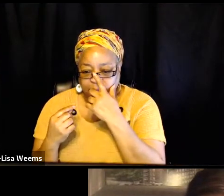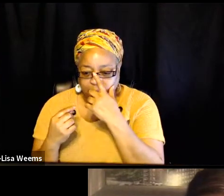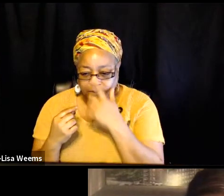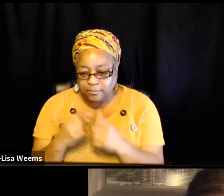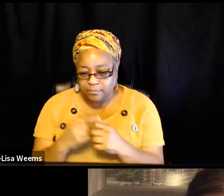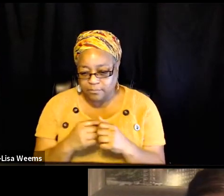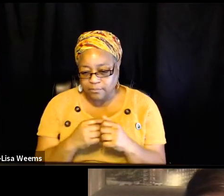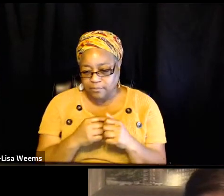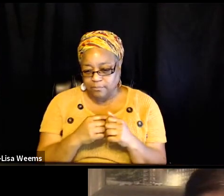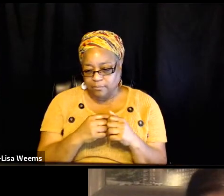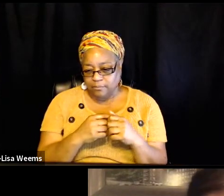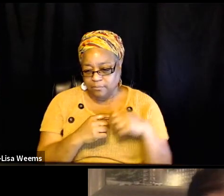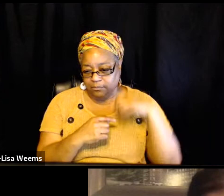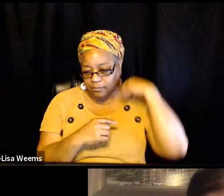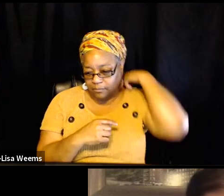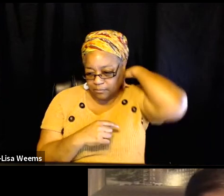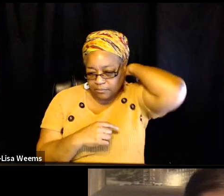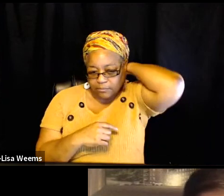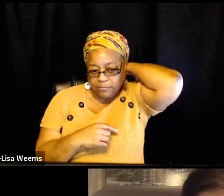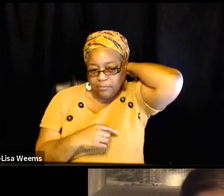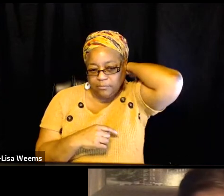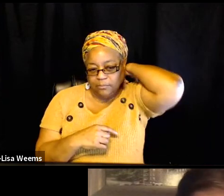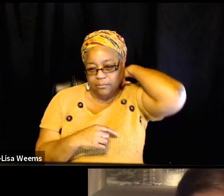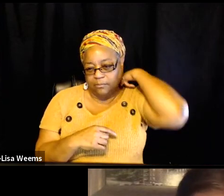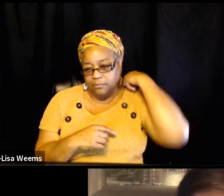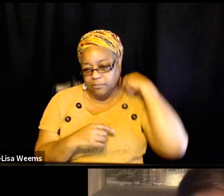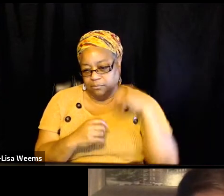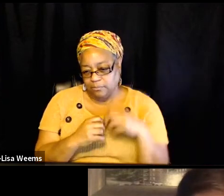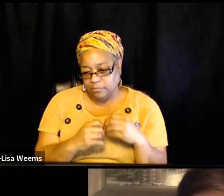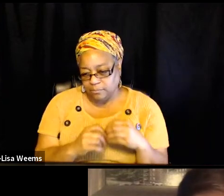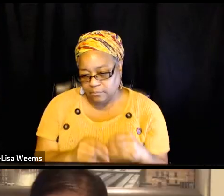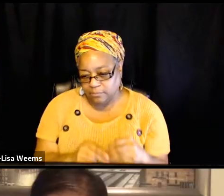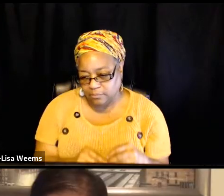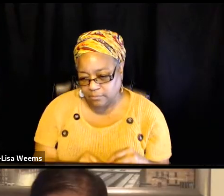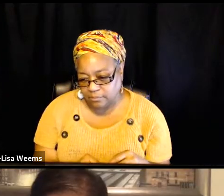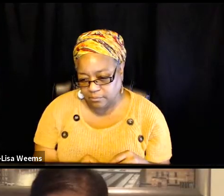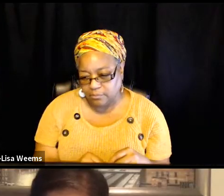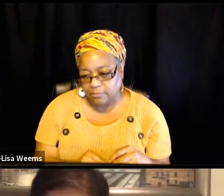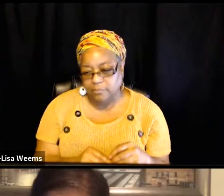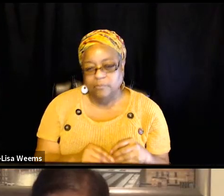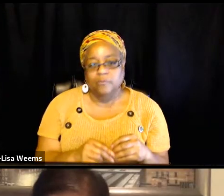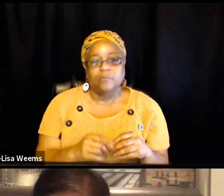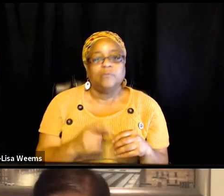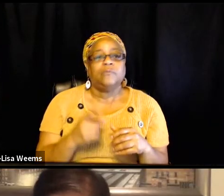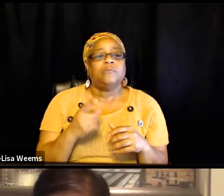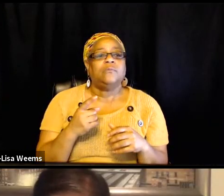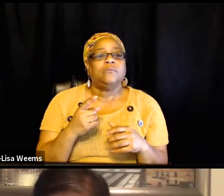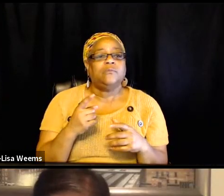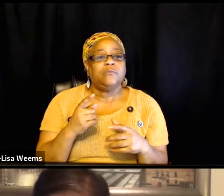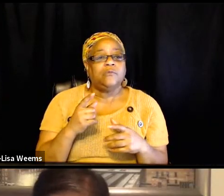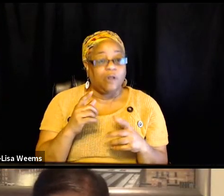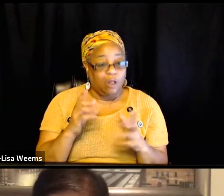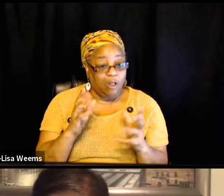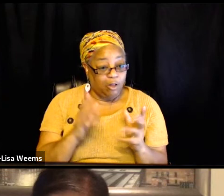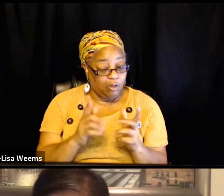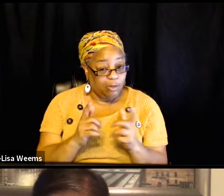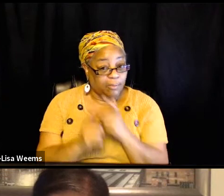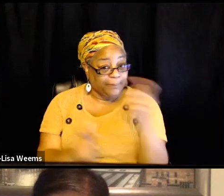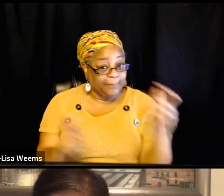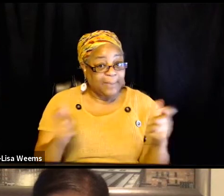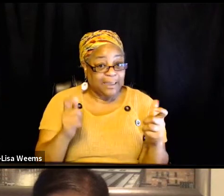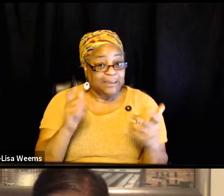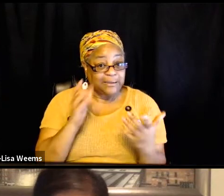It's a good question. I mean, I feel that the greatest thing I have learned is to